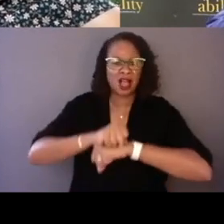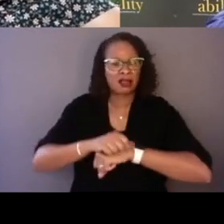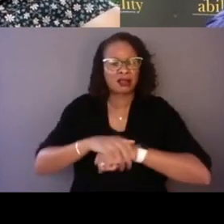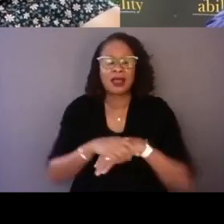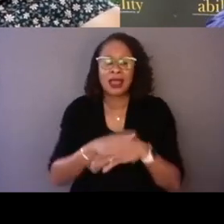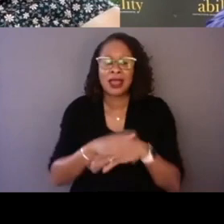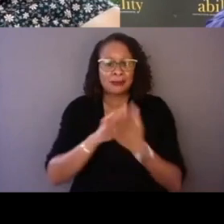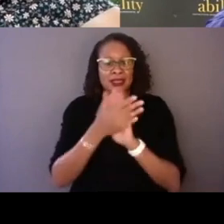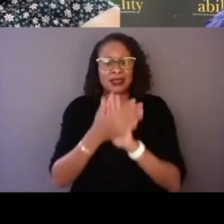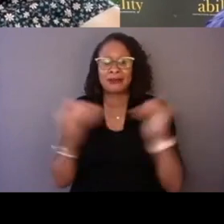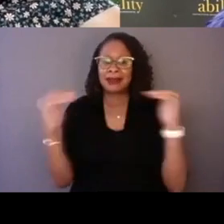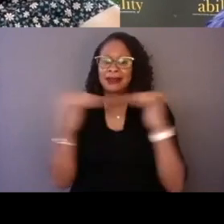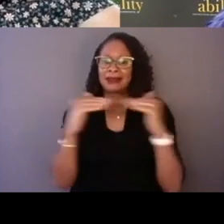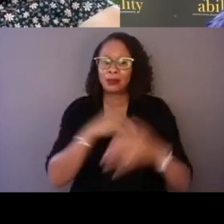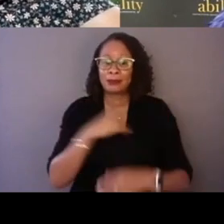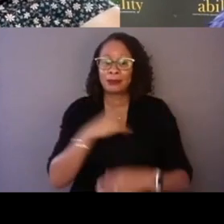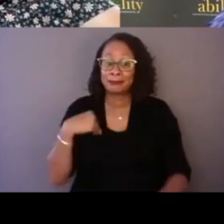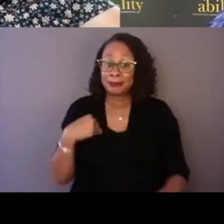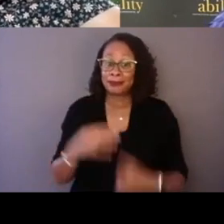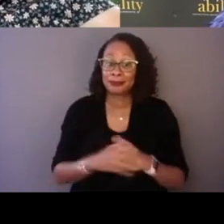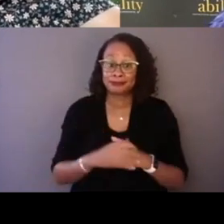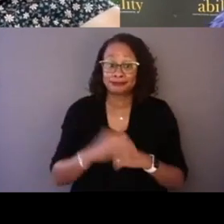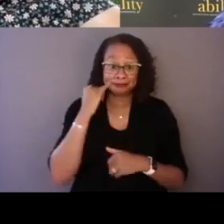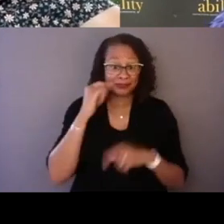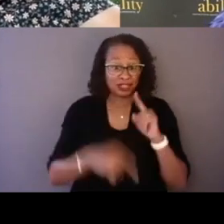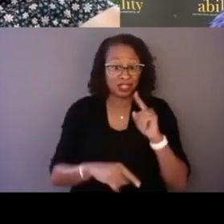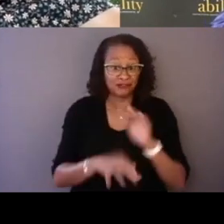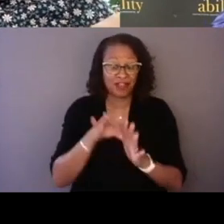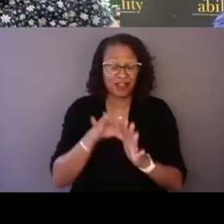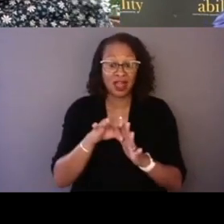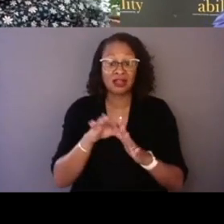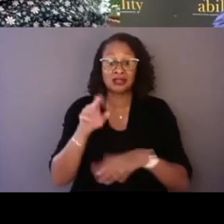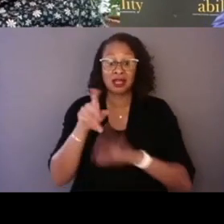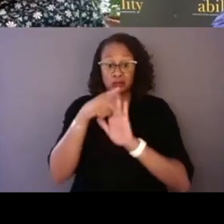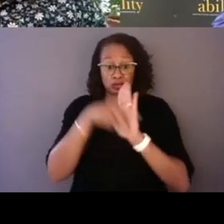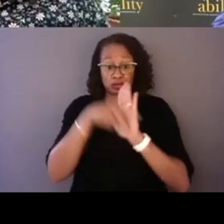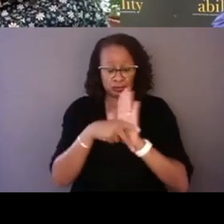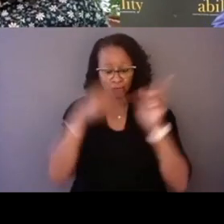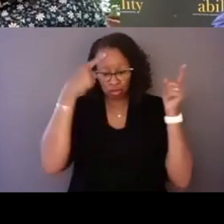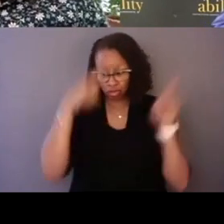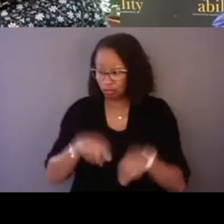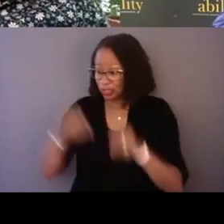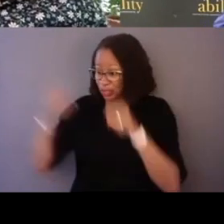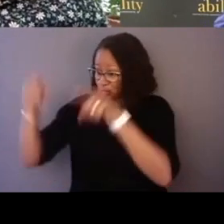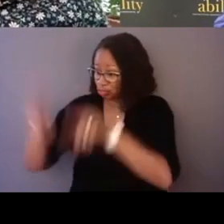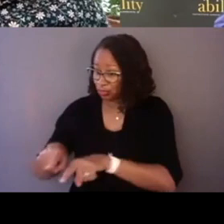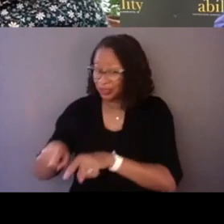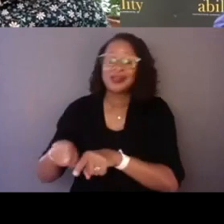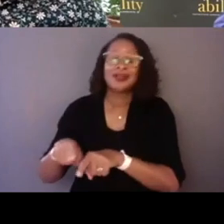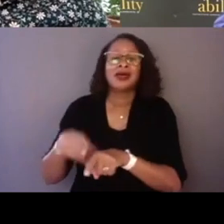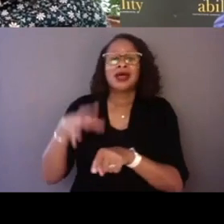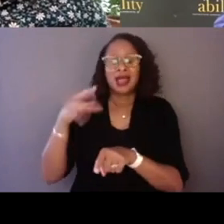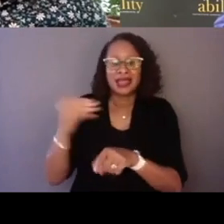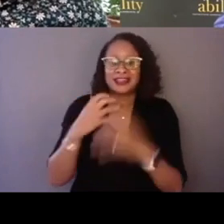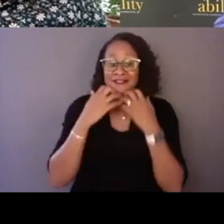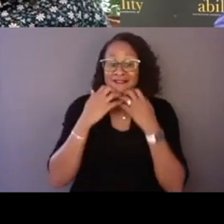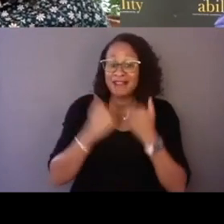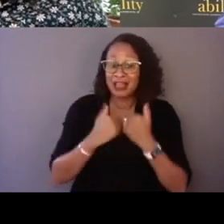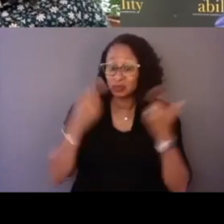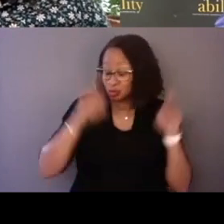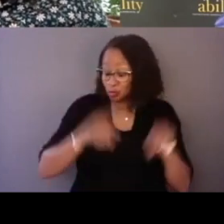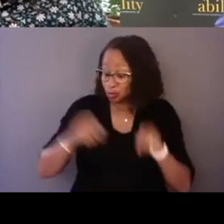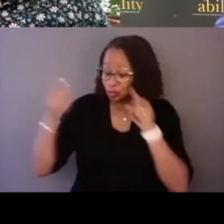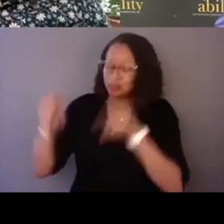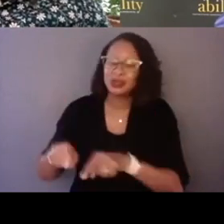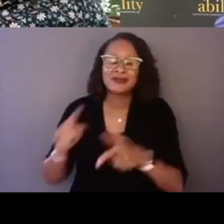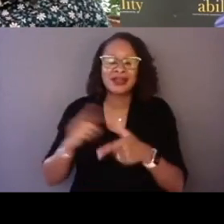equal member? And if you can find those principles that you agree in and the values that agree in, then I think you can move forward.